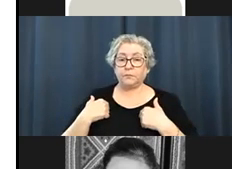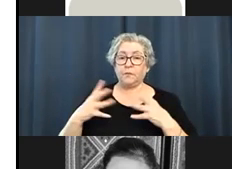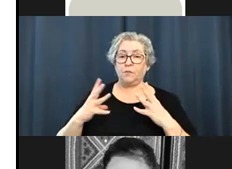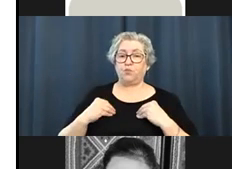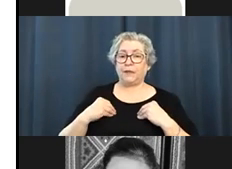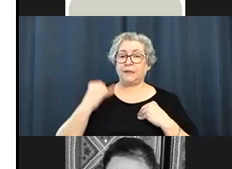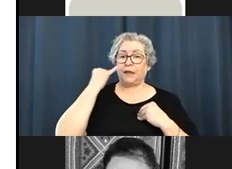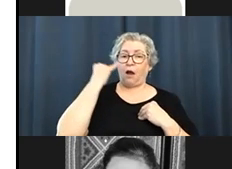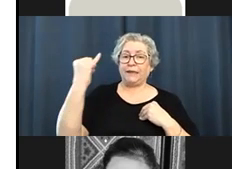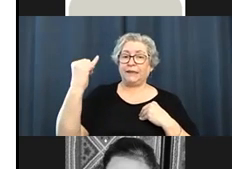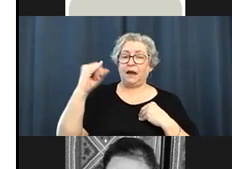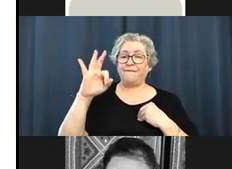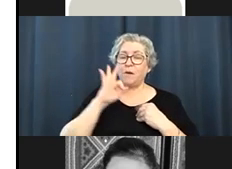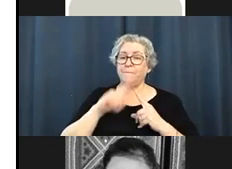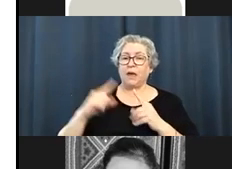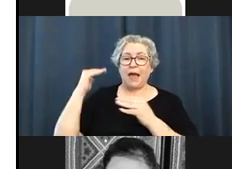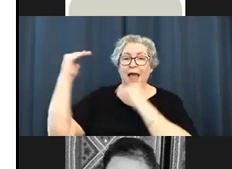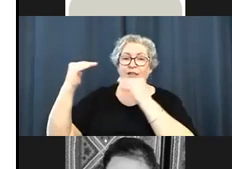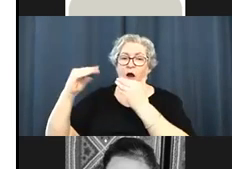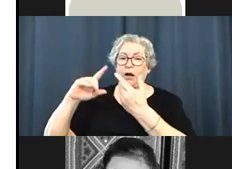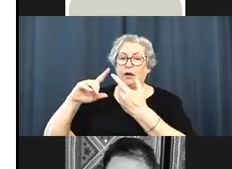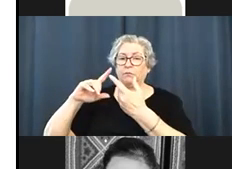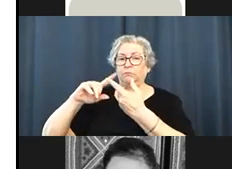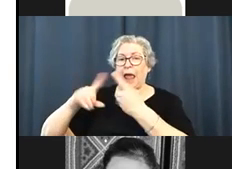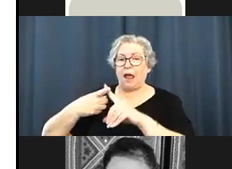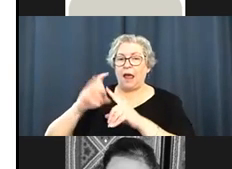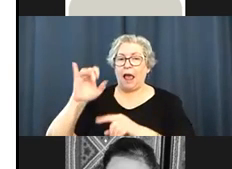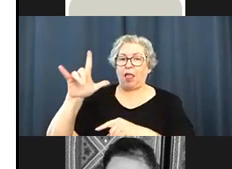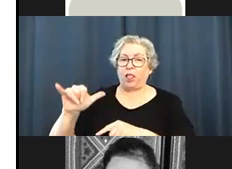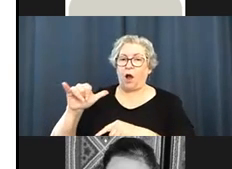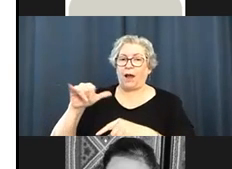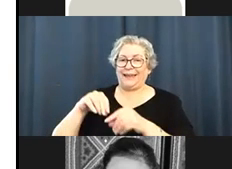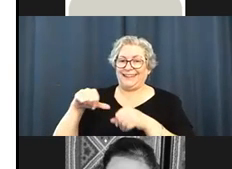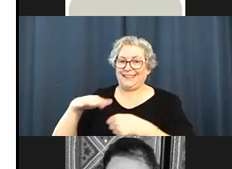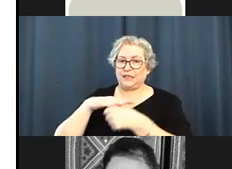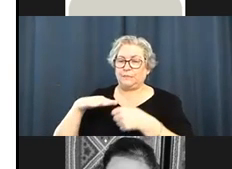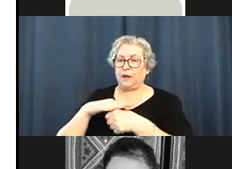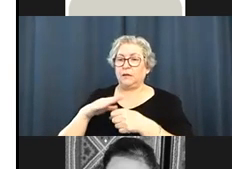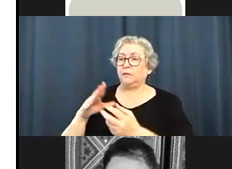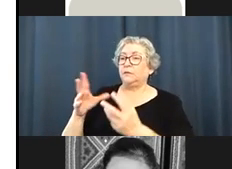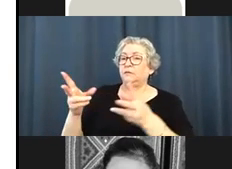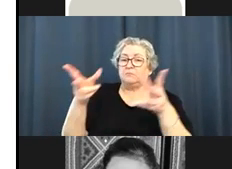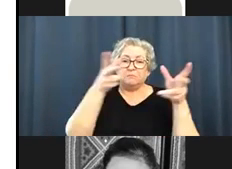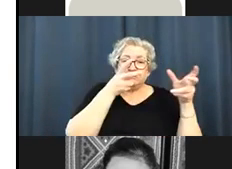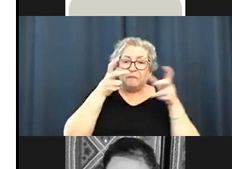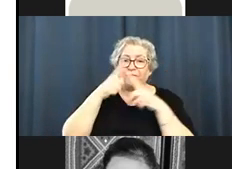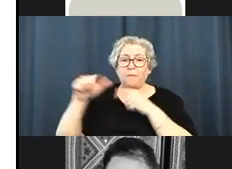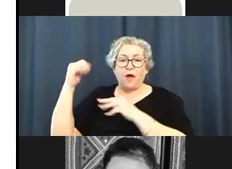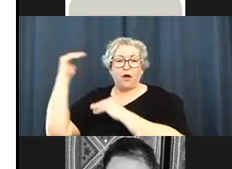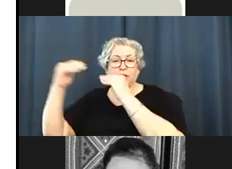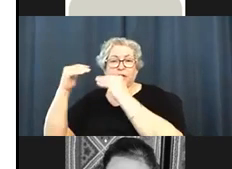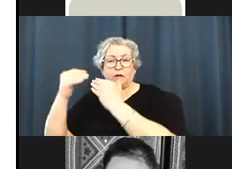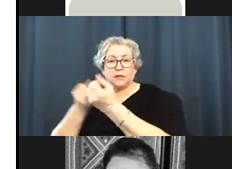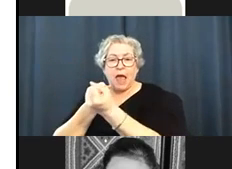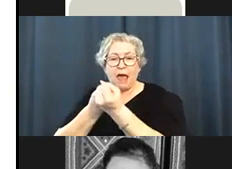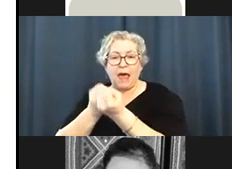the idea of being an adult ally in this space and taking what I've learned from other adult allies to support the development of